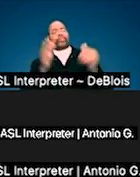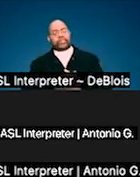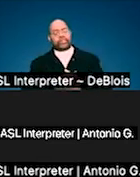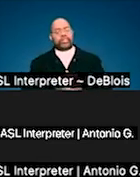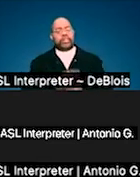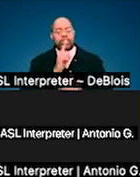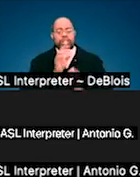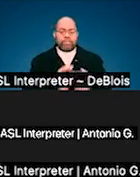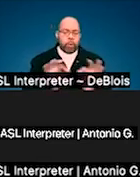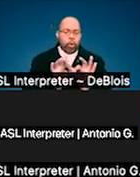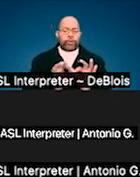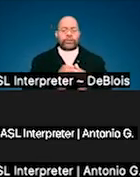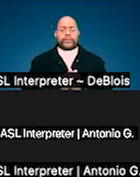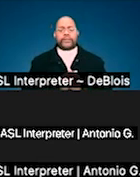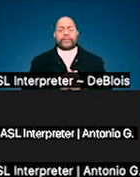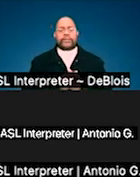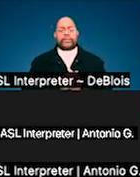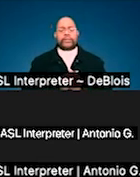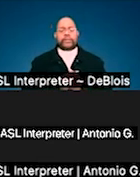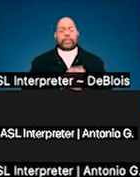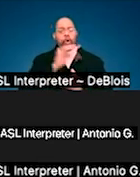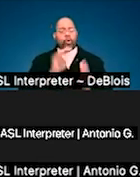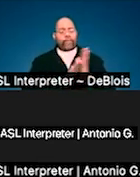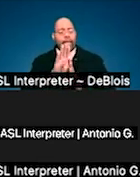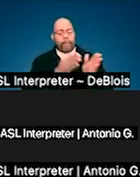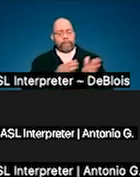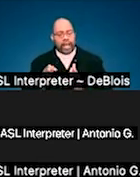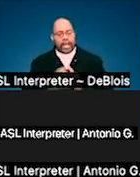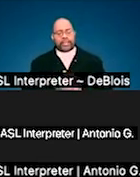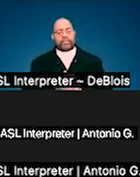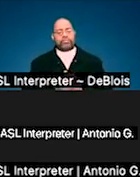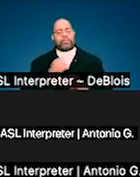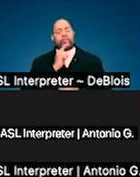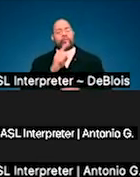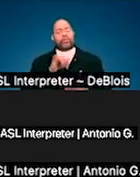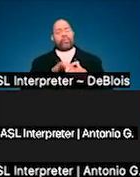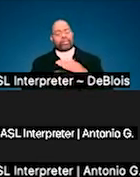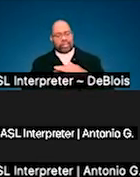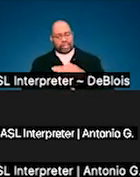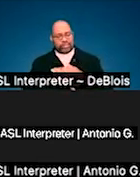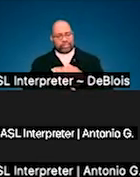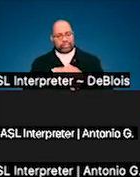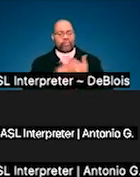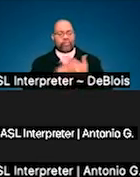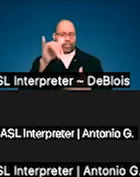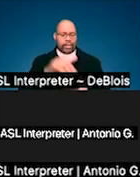so important to co-develop a plan to ensure access. So thank you for